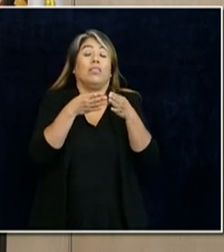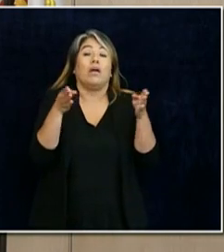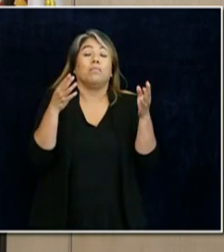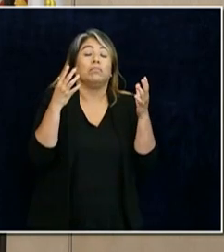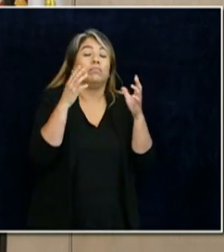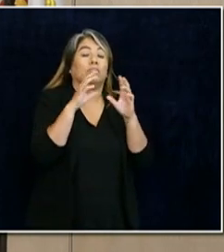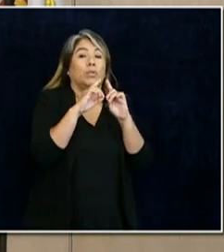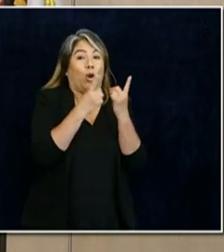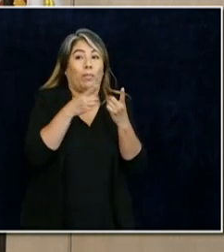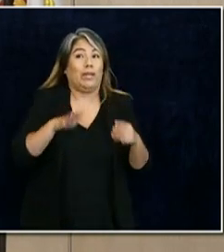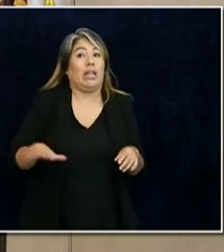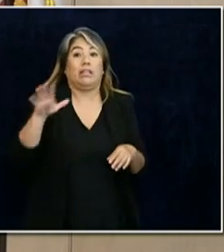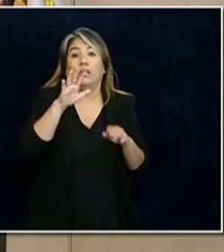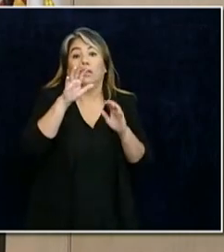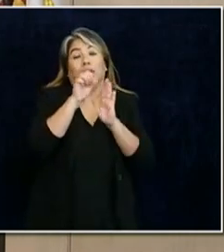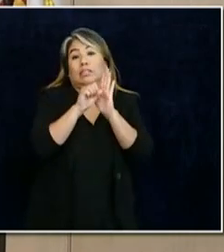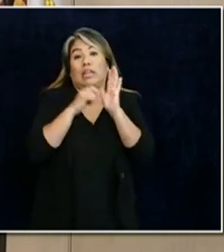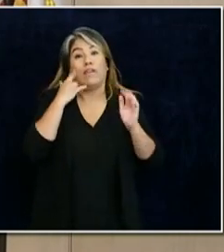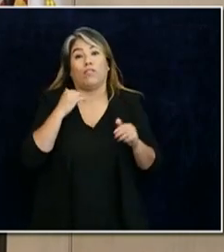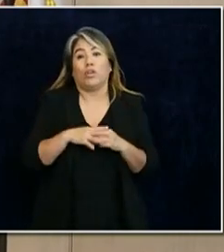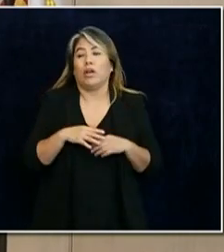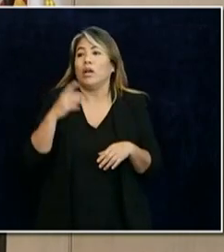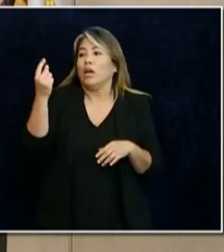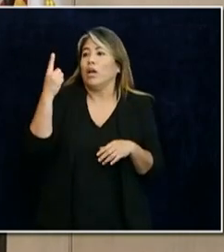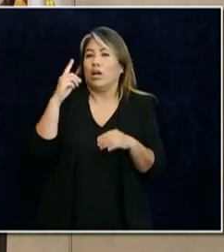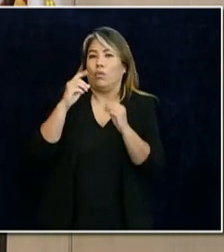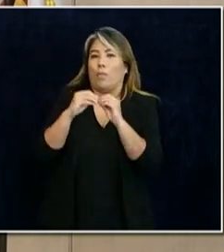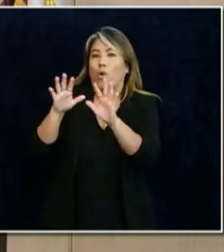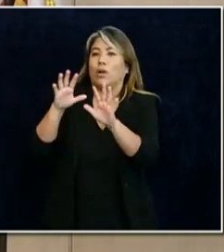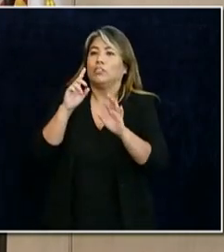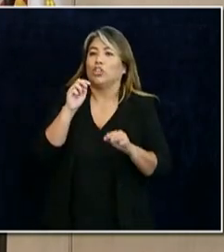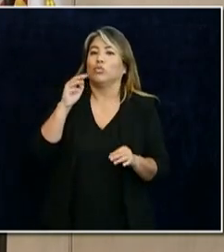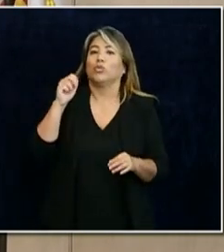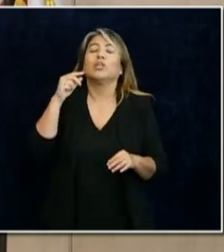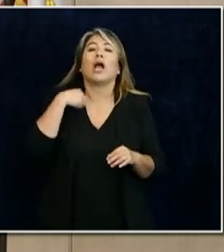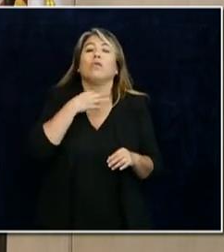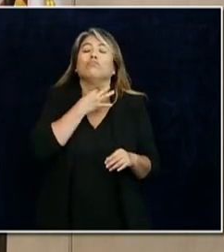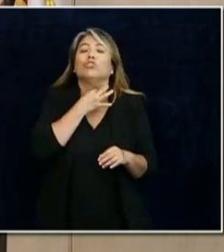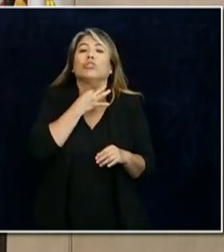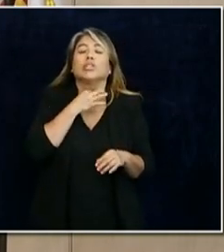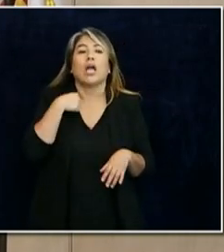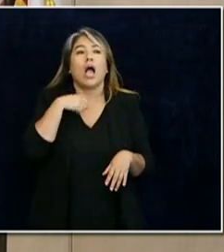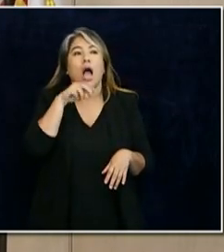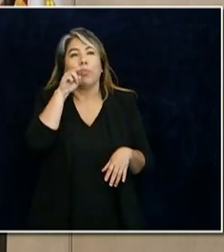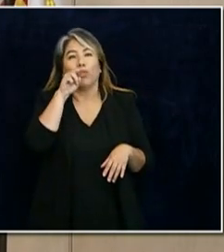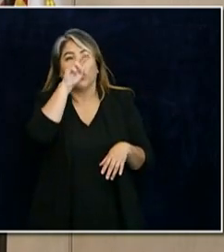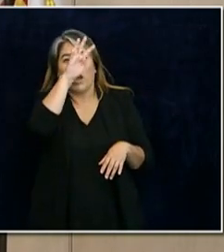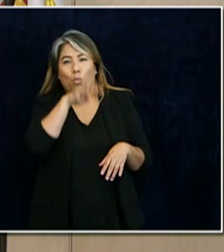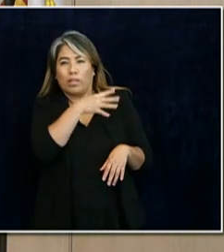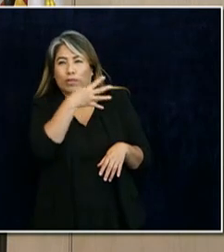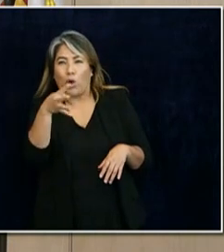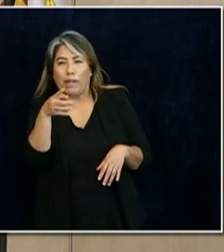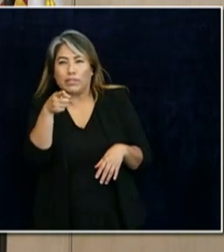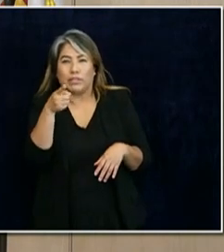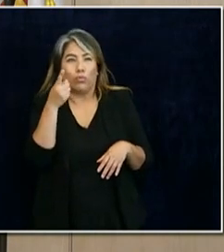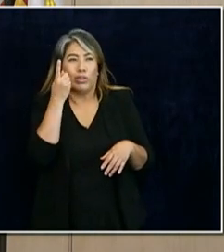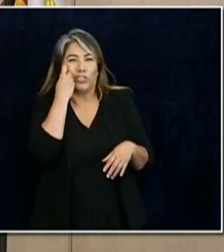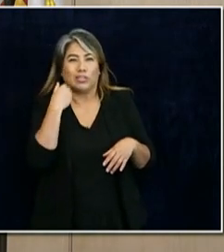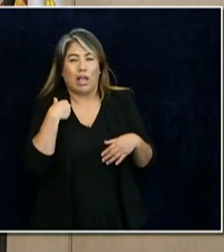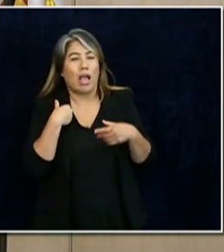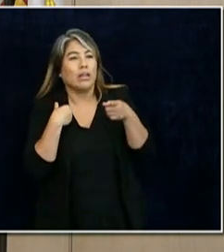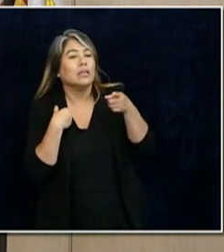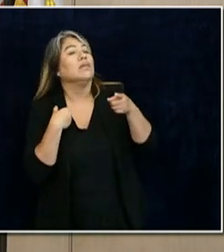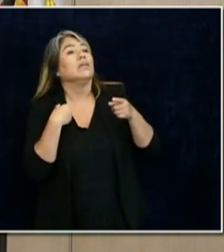California. And Dr. Wooten, I'm curious, as I'm looking at the graph, one of the graphs that we have,